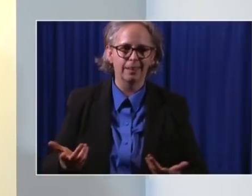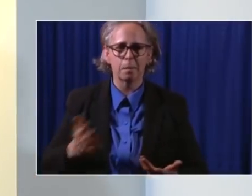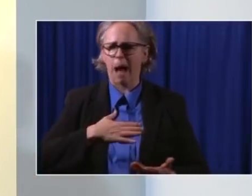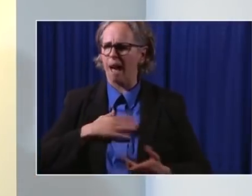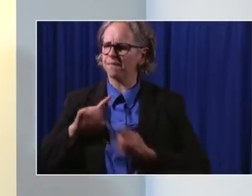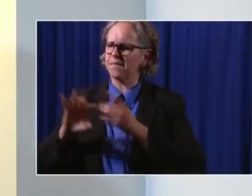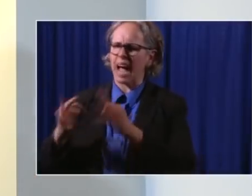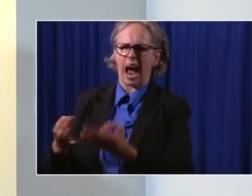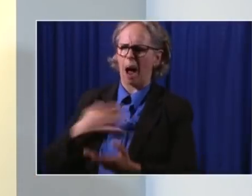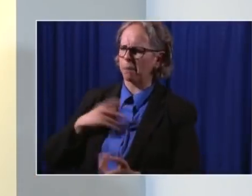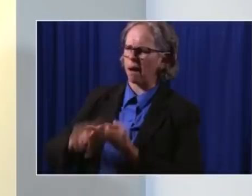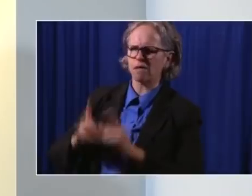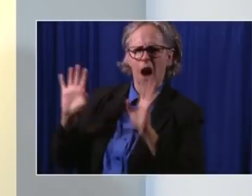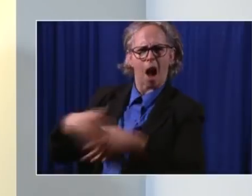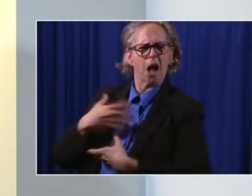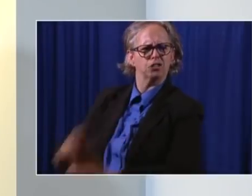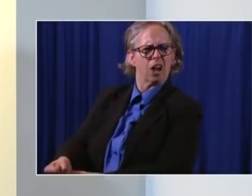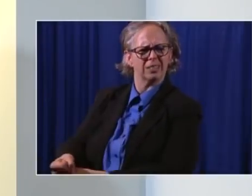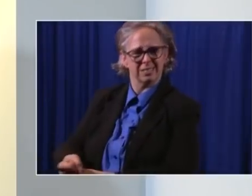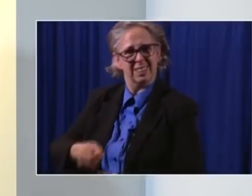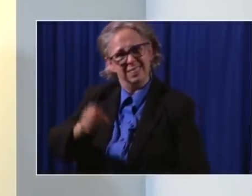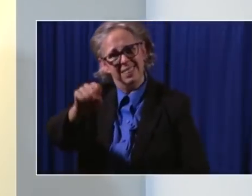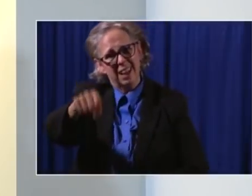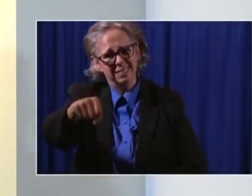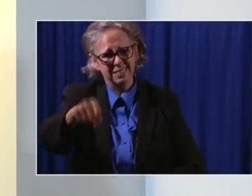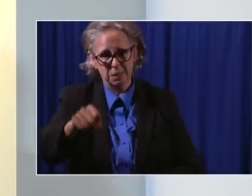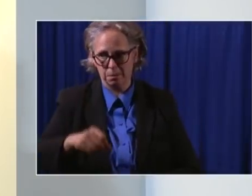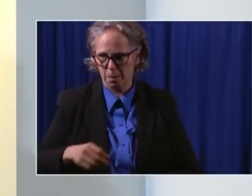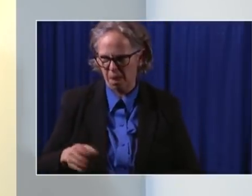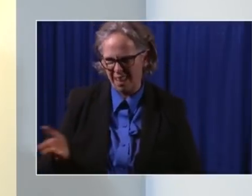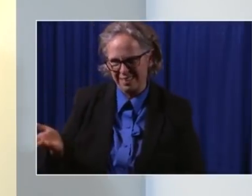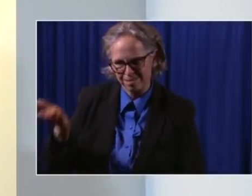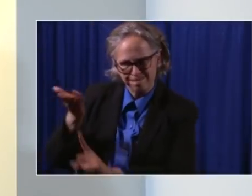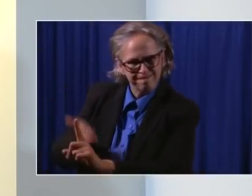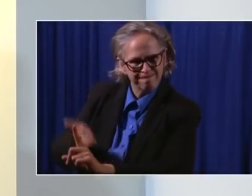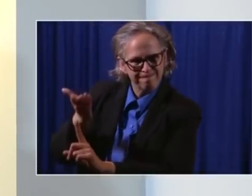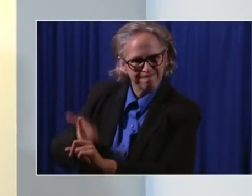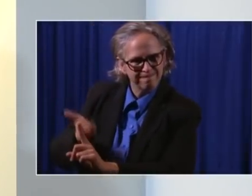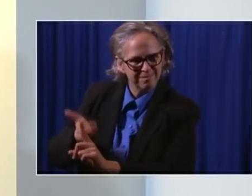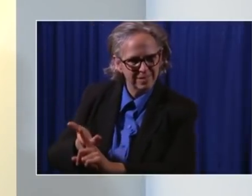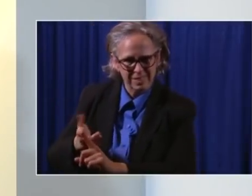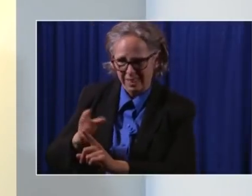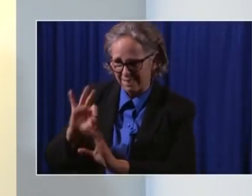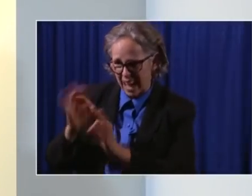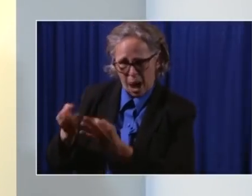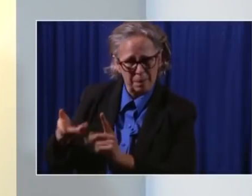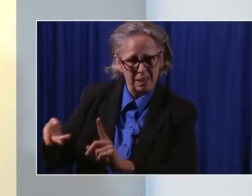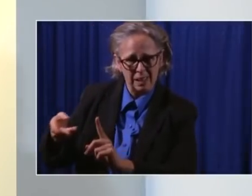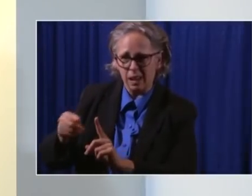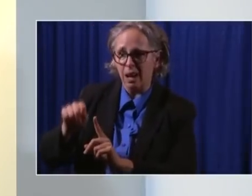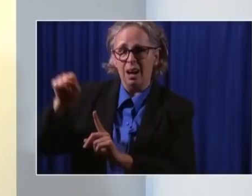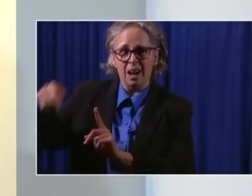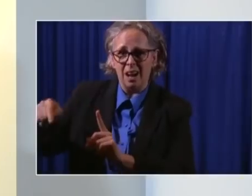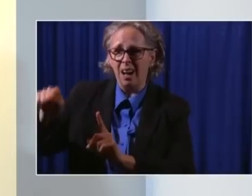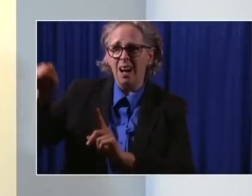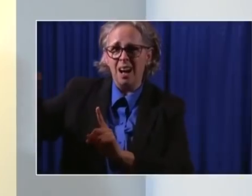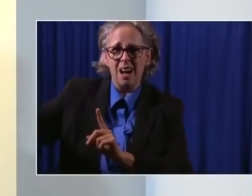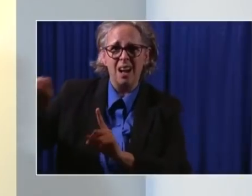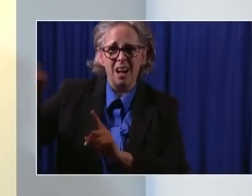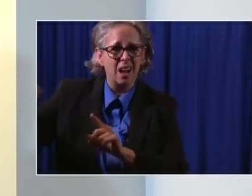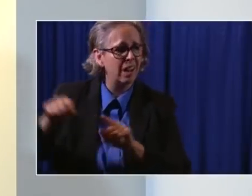They don't. Well, your members of your family, my family, anybody's family who hasn't been